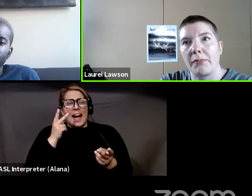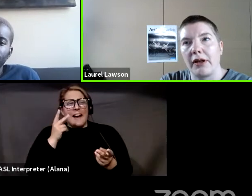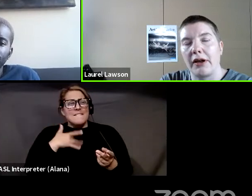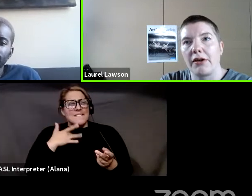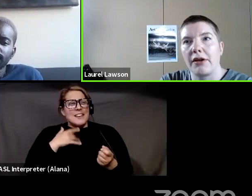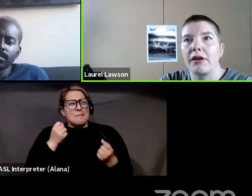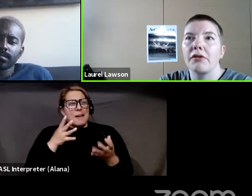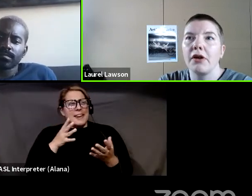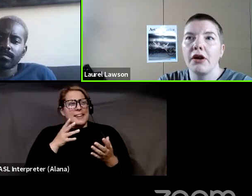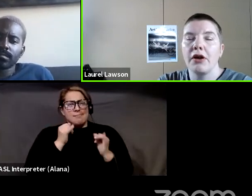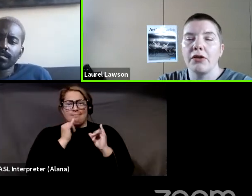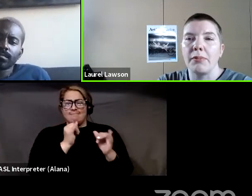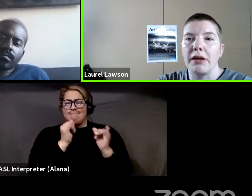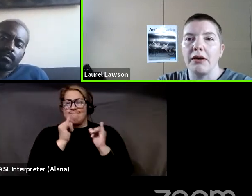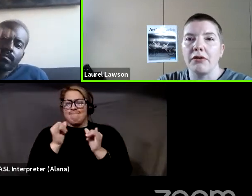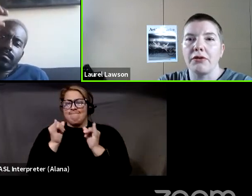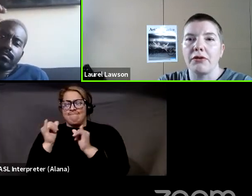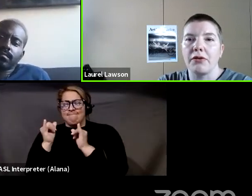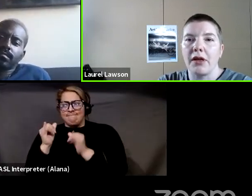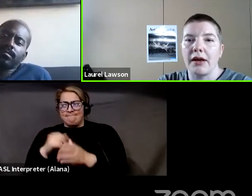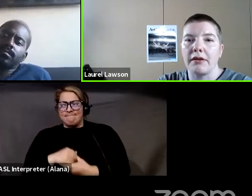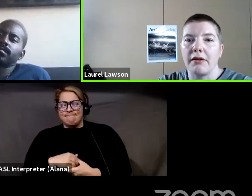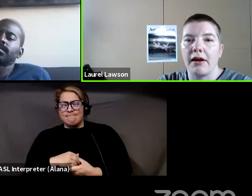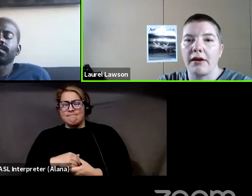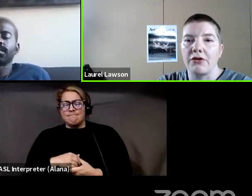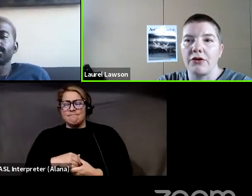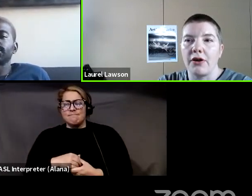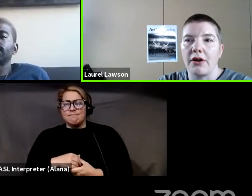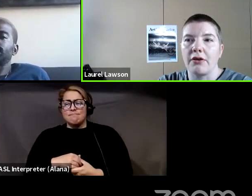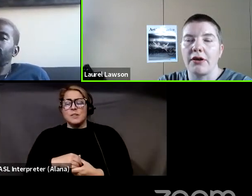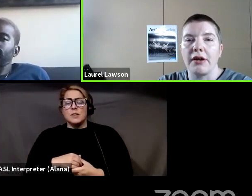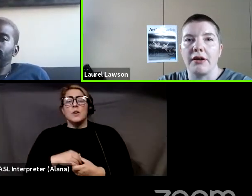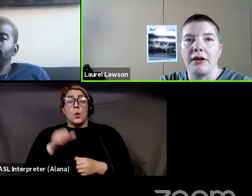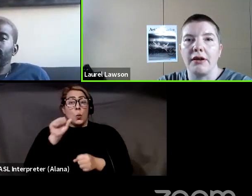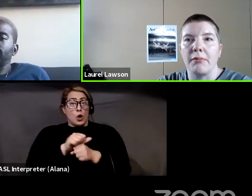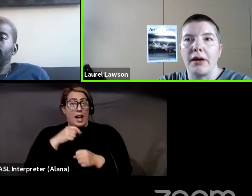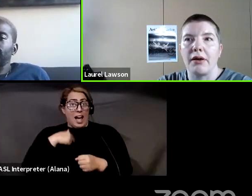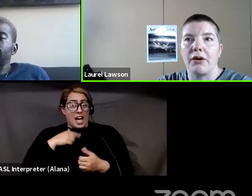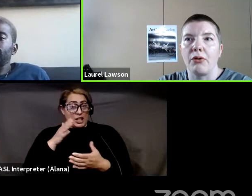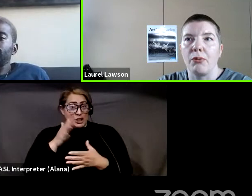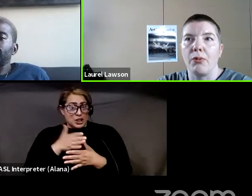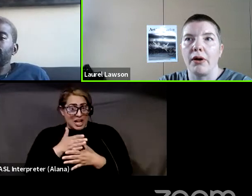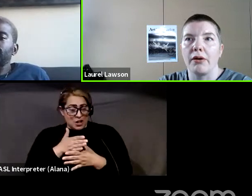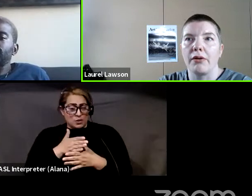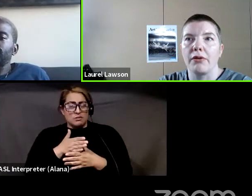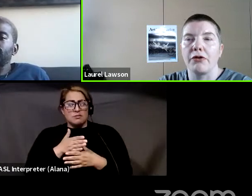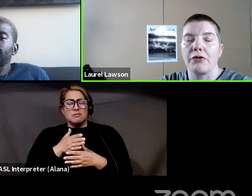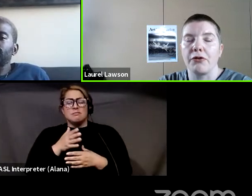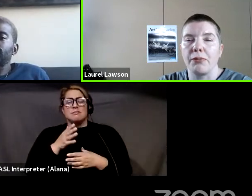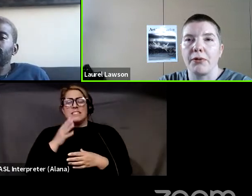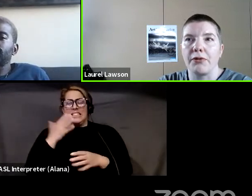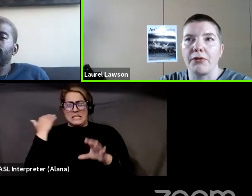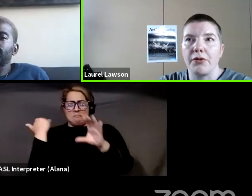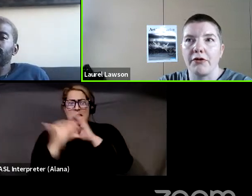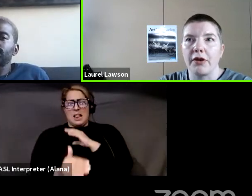of similarities. The piece that I shared in email